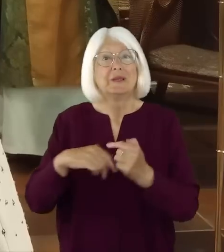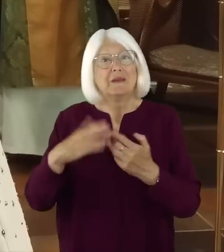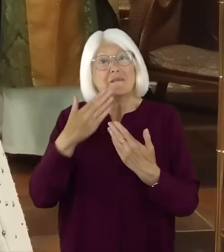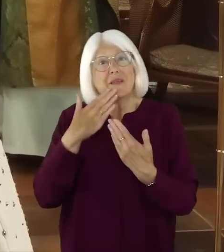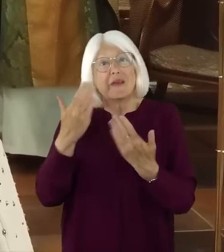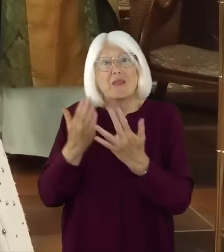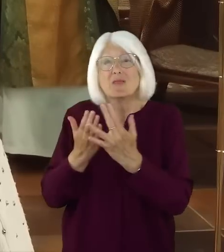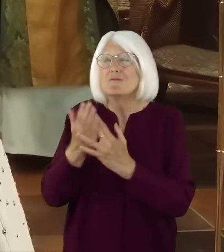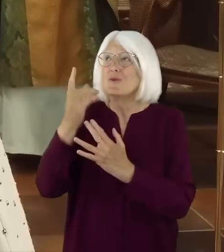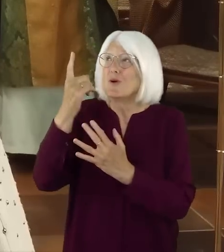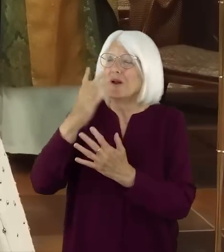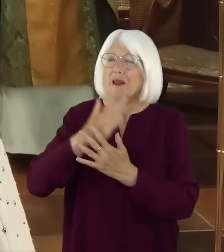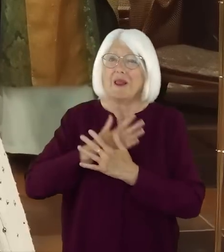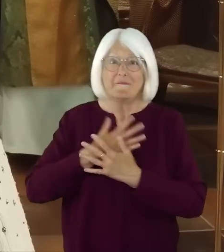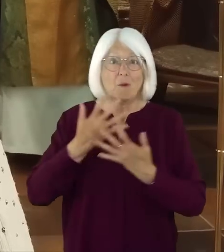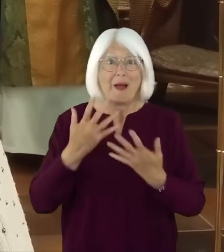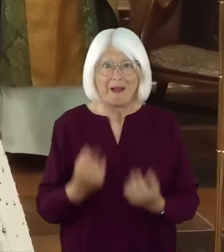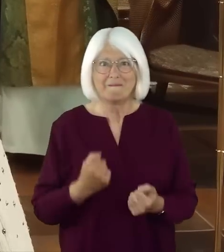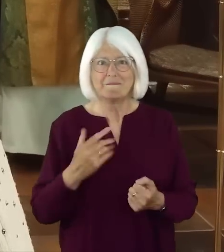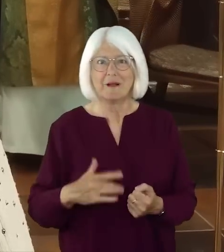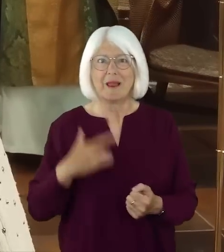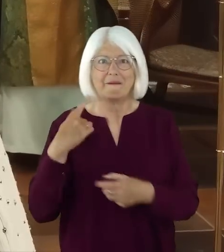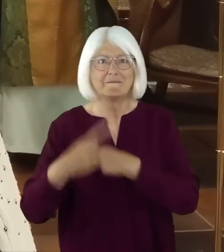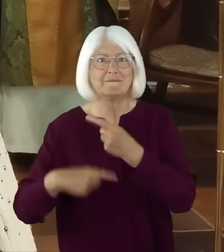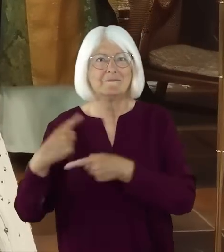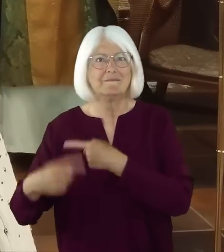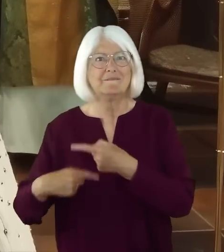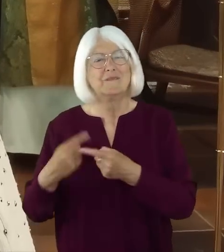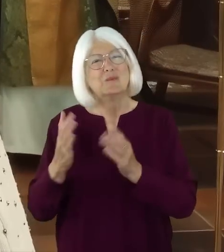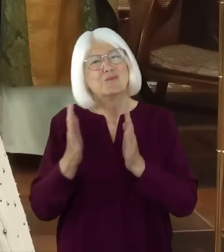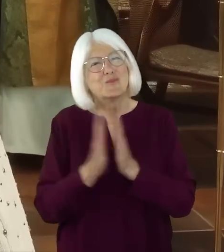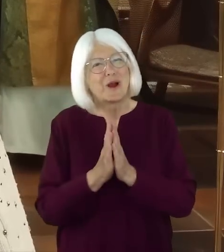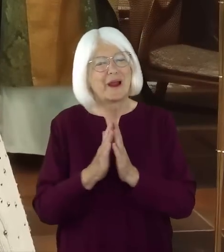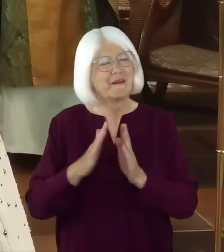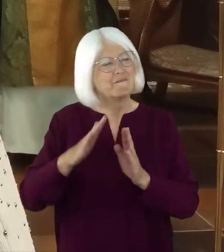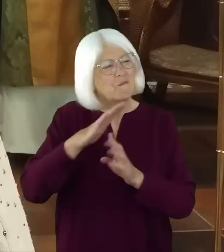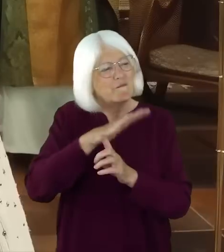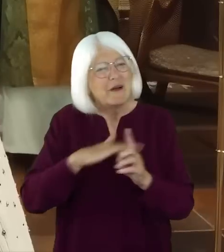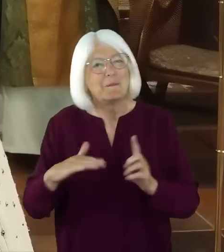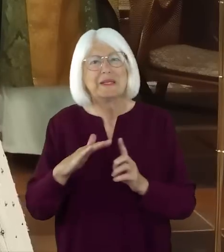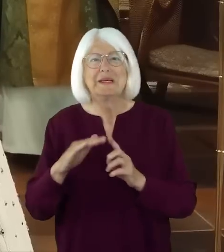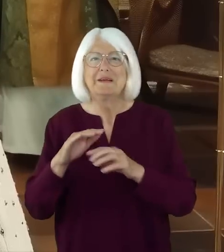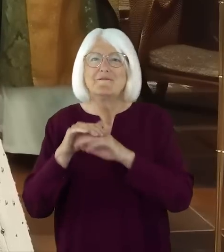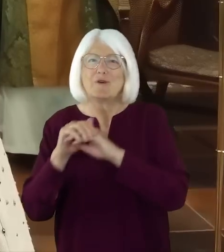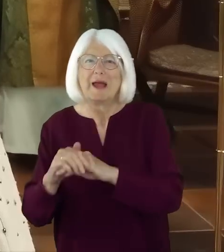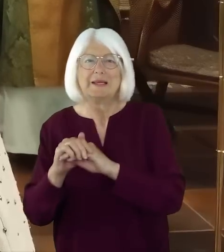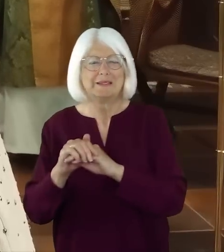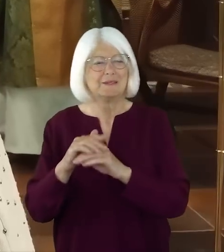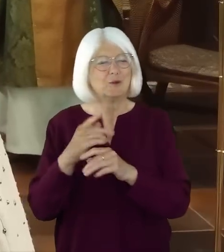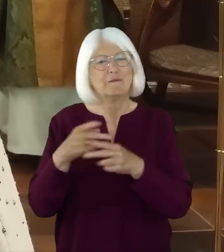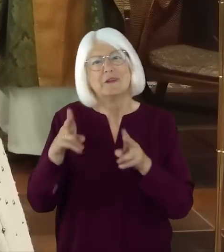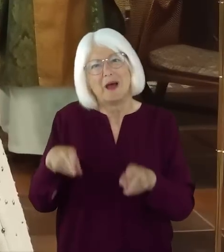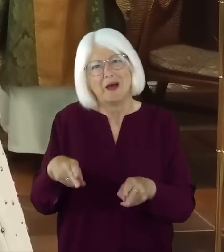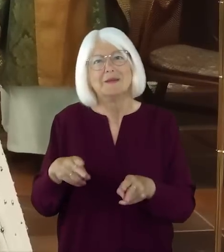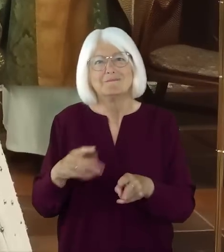we give thanks that through your love we have life eternal. We pray for family and friends departed. We pray